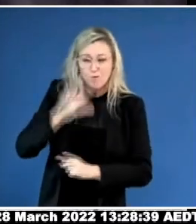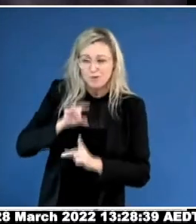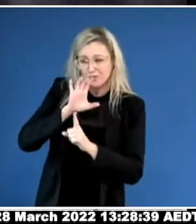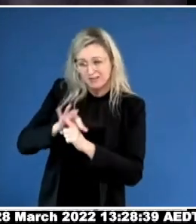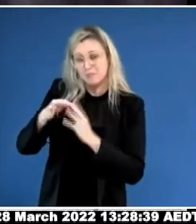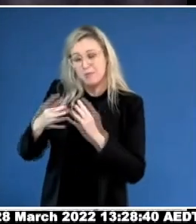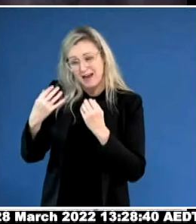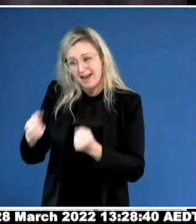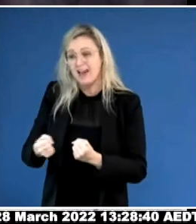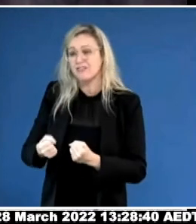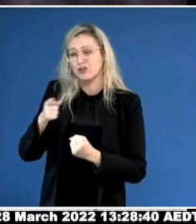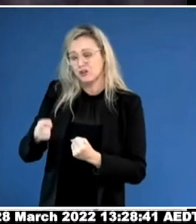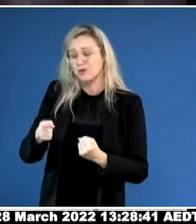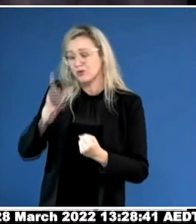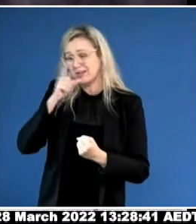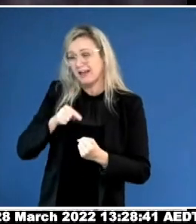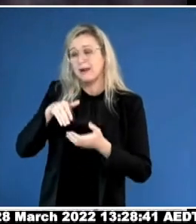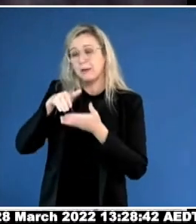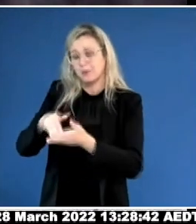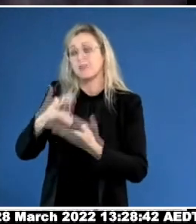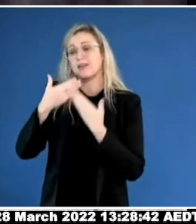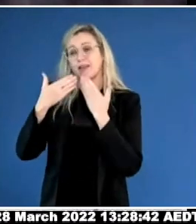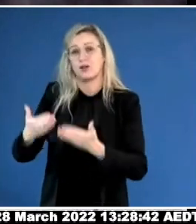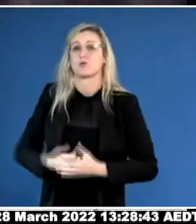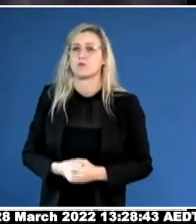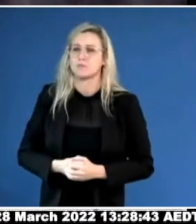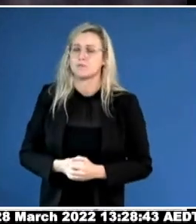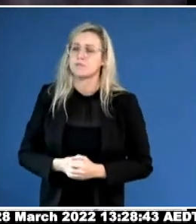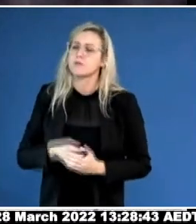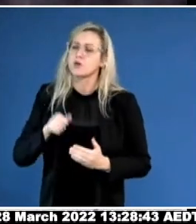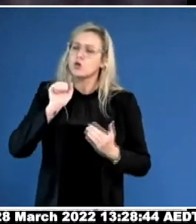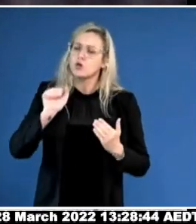your statement around the